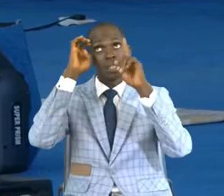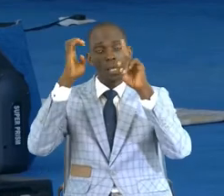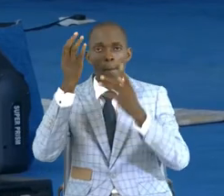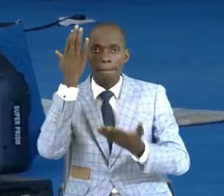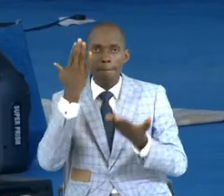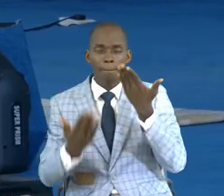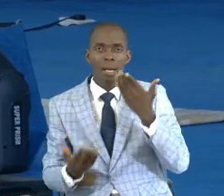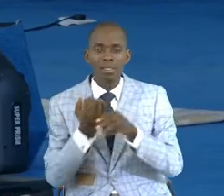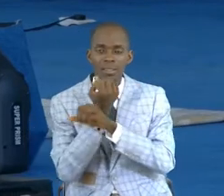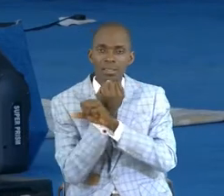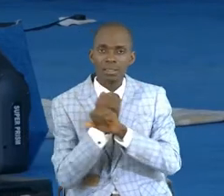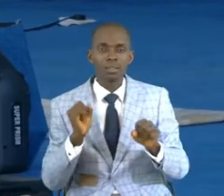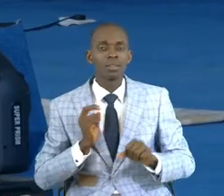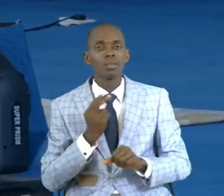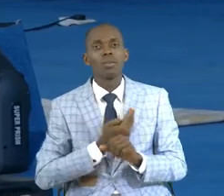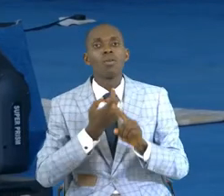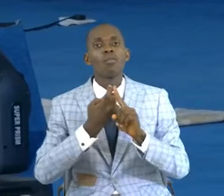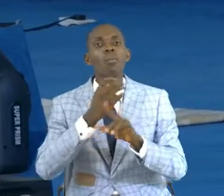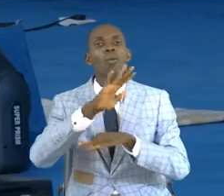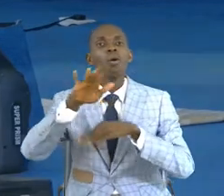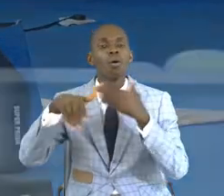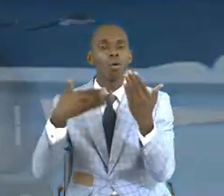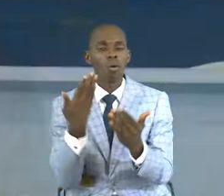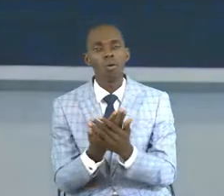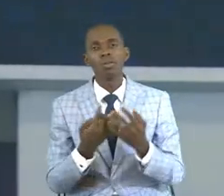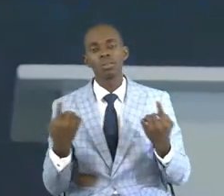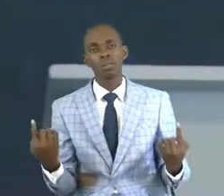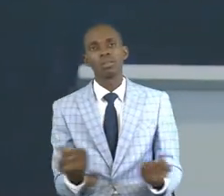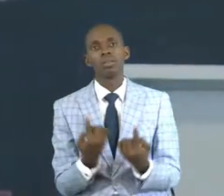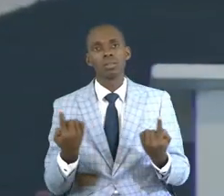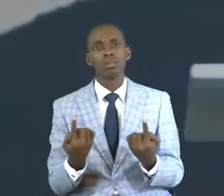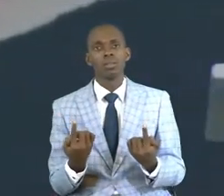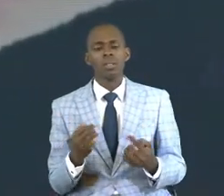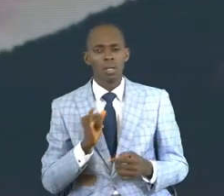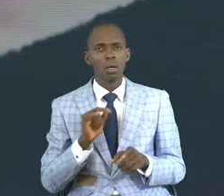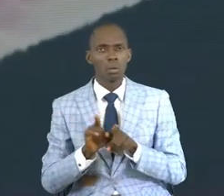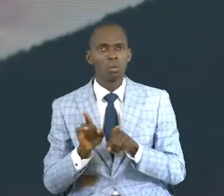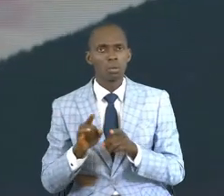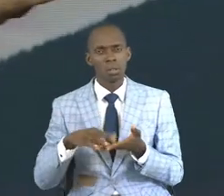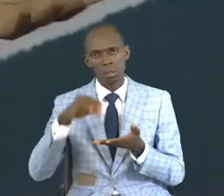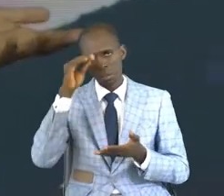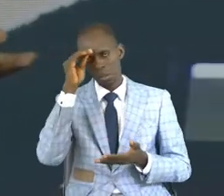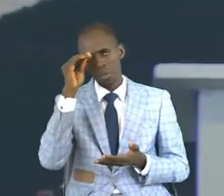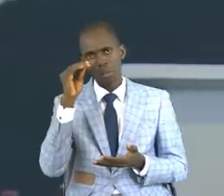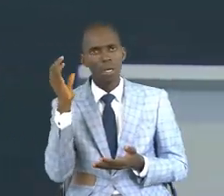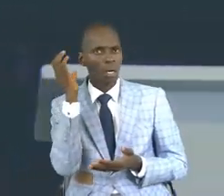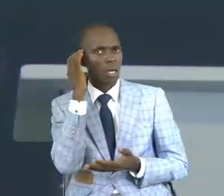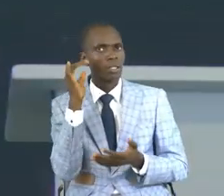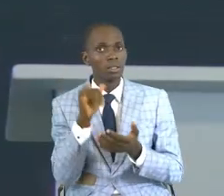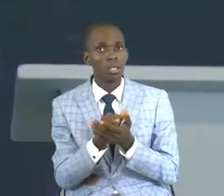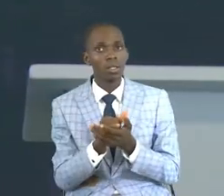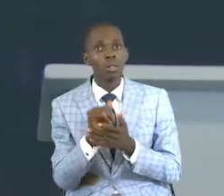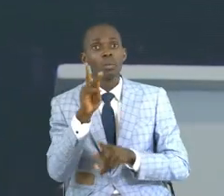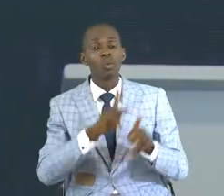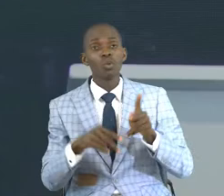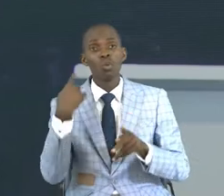us from all iniquity. I even learn that those who are in the preaching